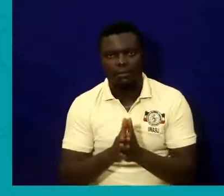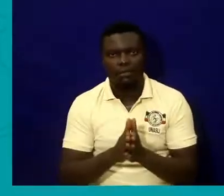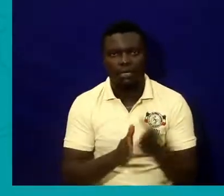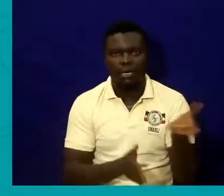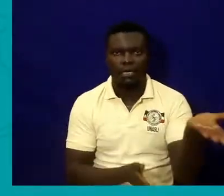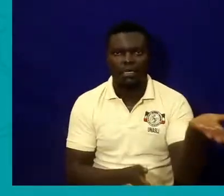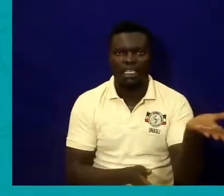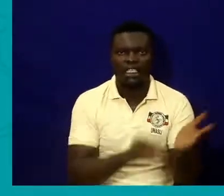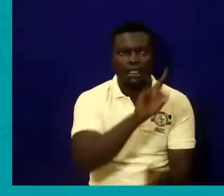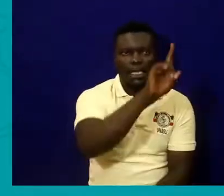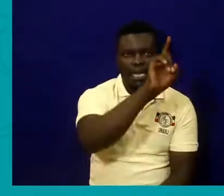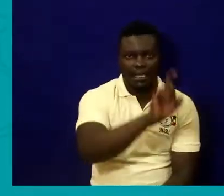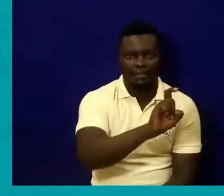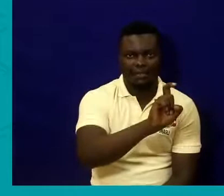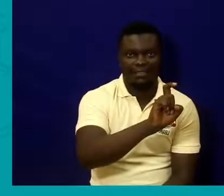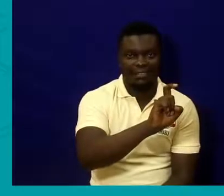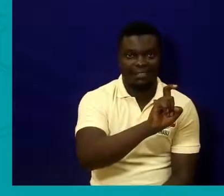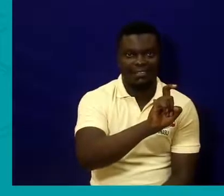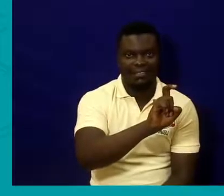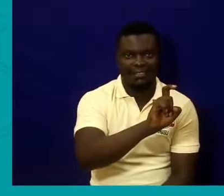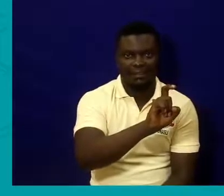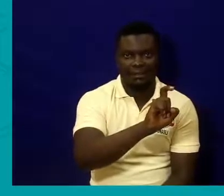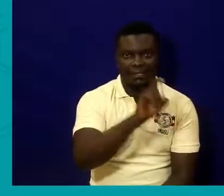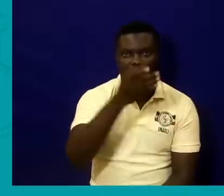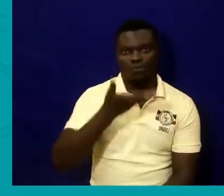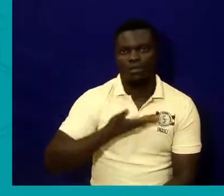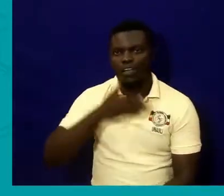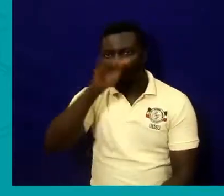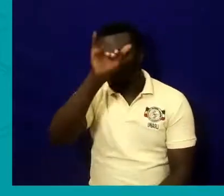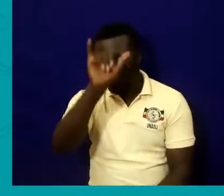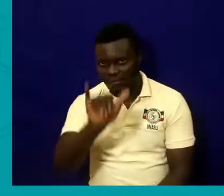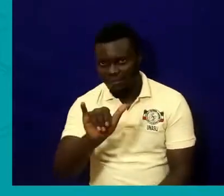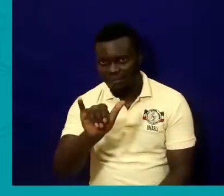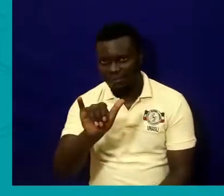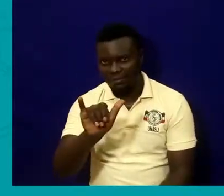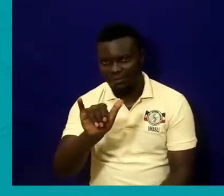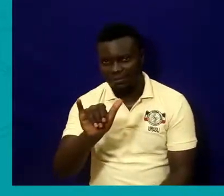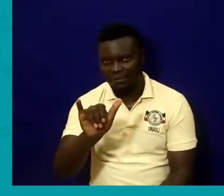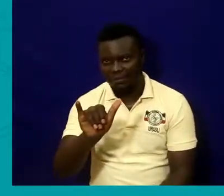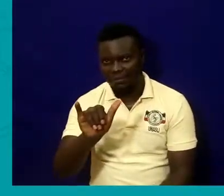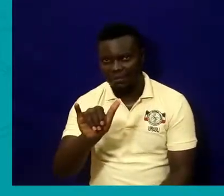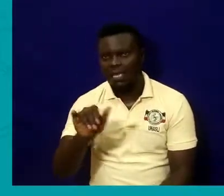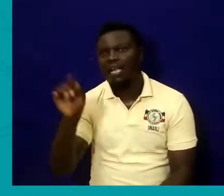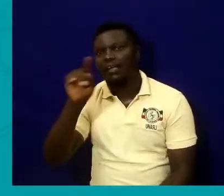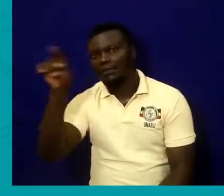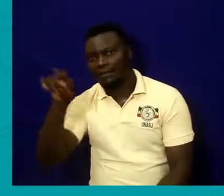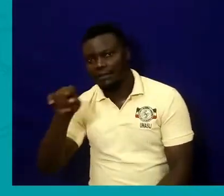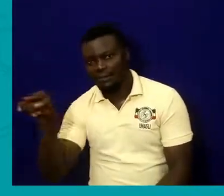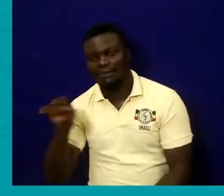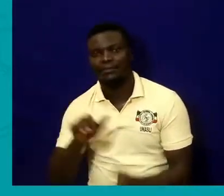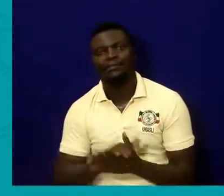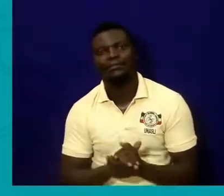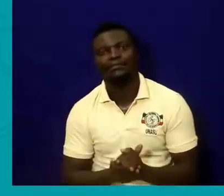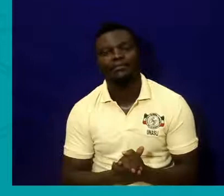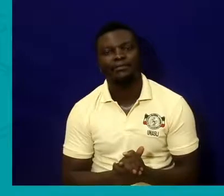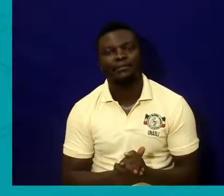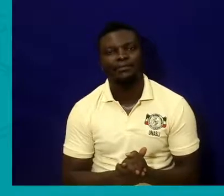There is X, there is Y, there is Z.